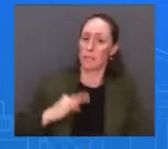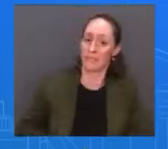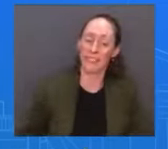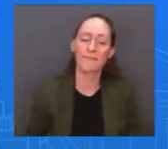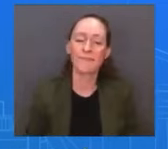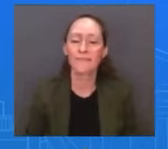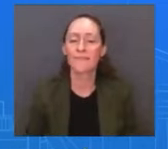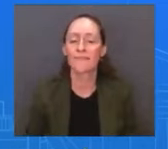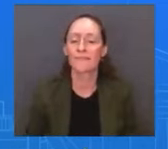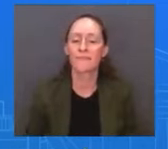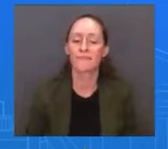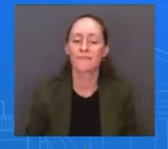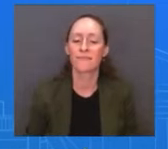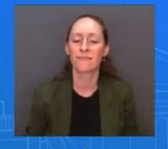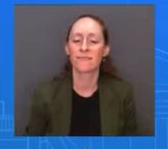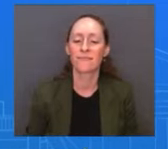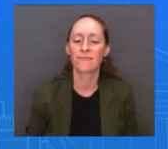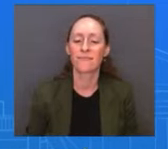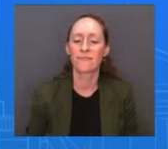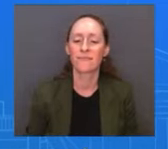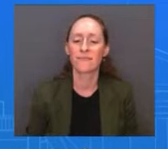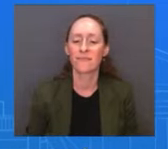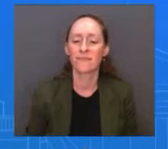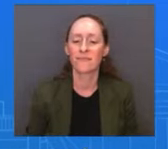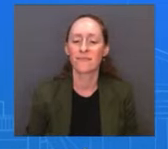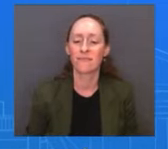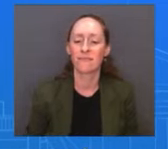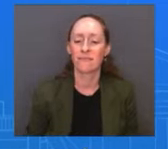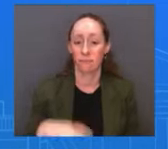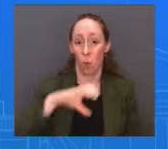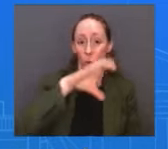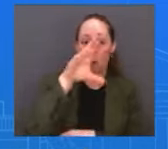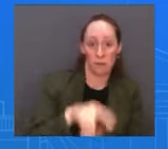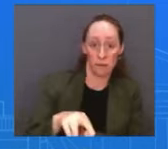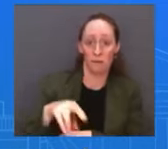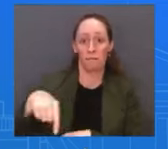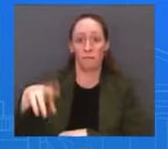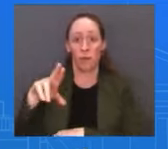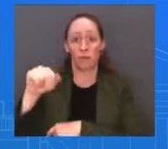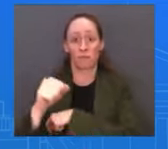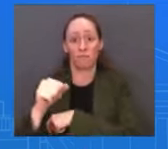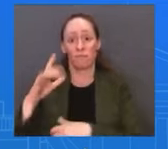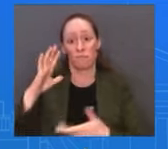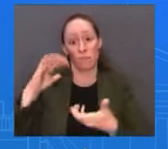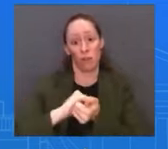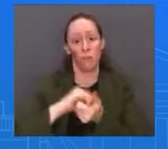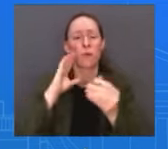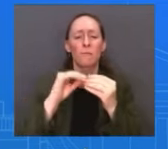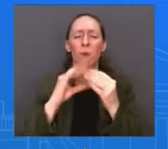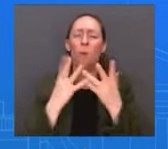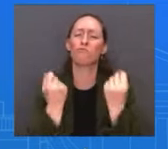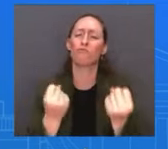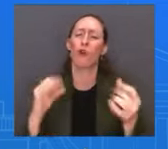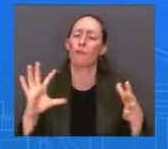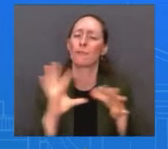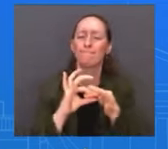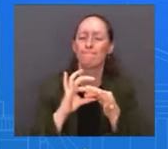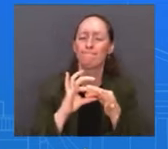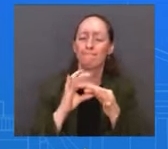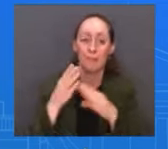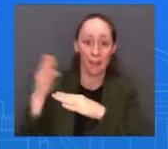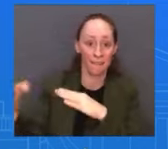is coming out of today's bilat. Also today, the Biden-Harris administration is announcing a new package of security assistance